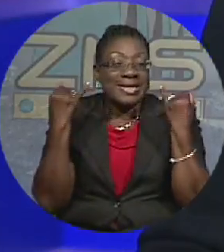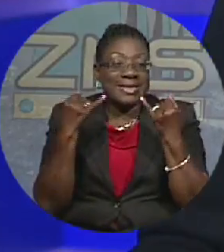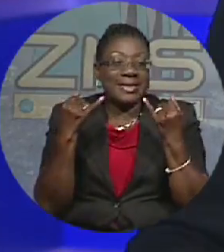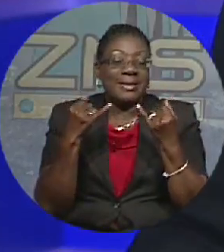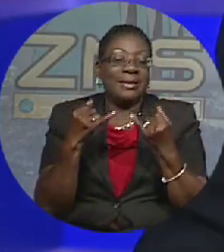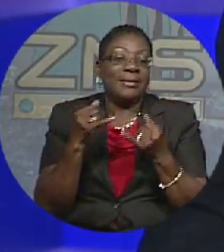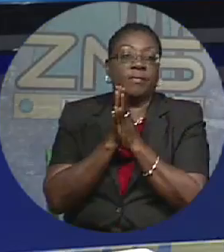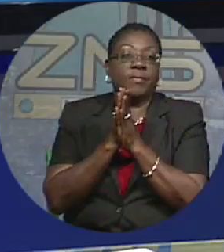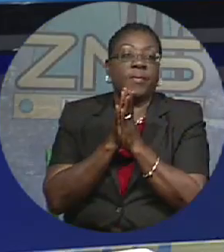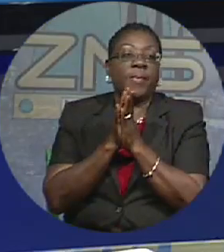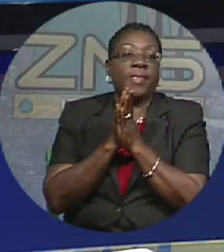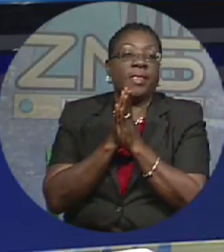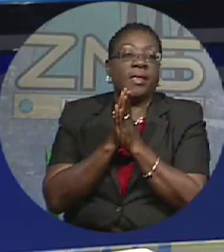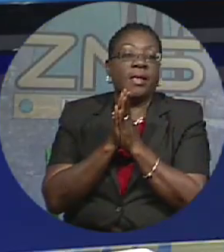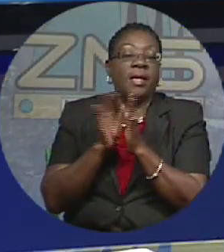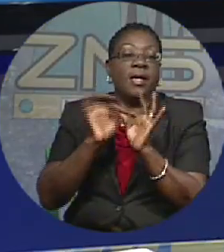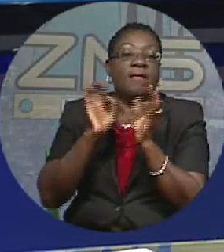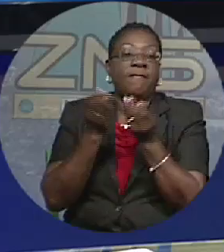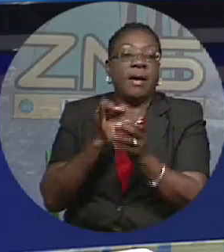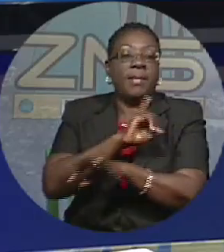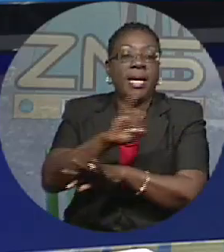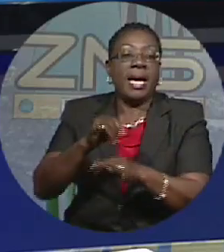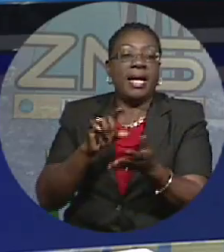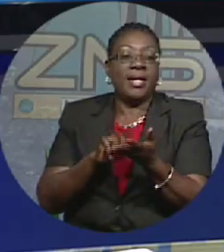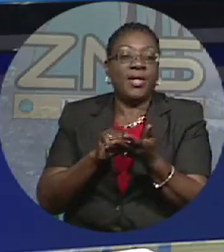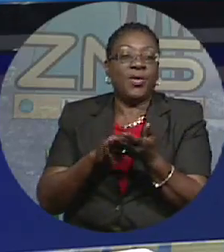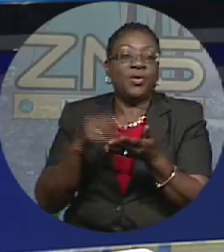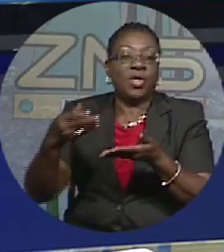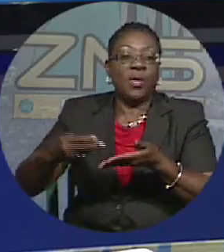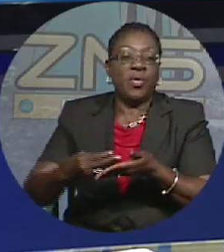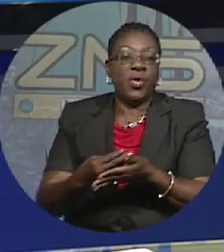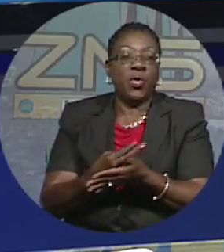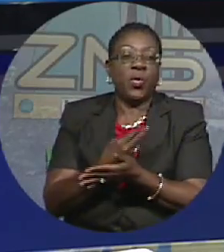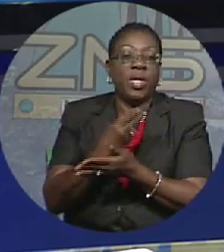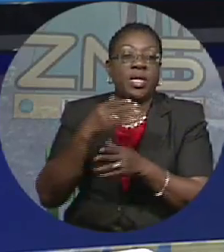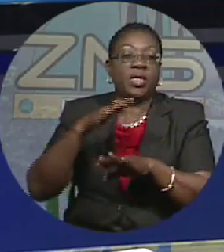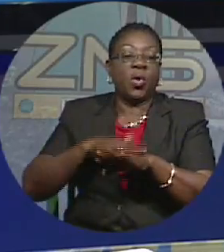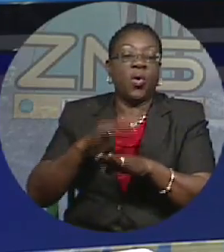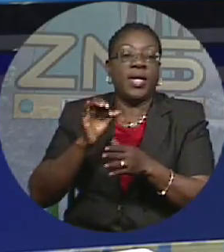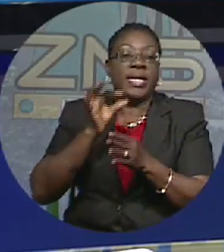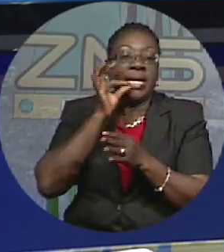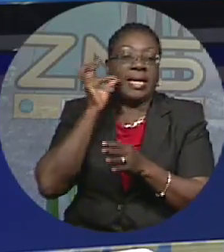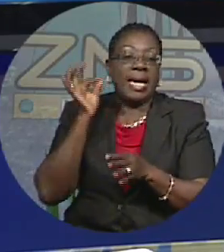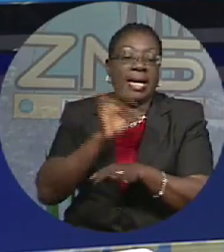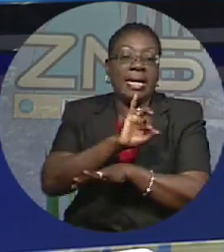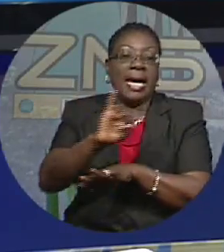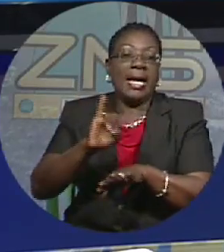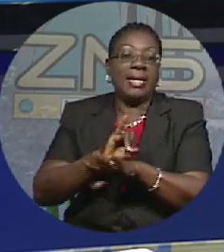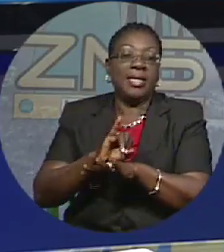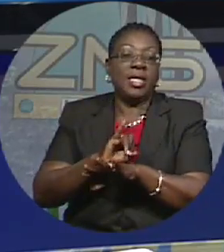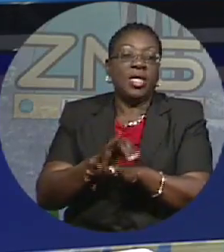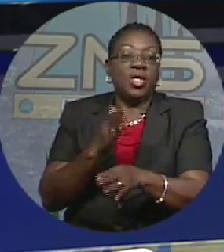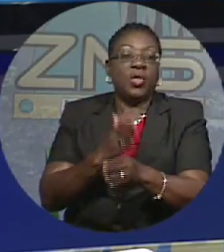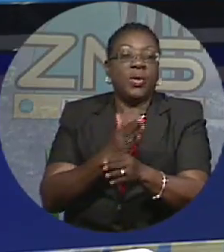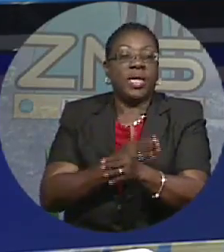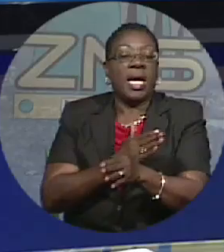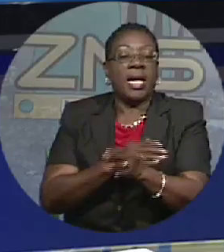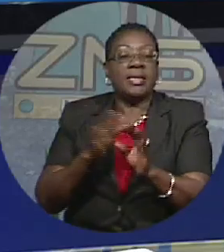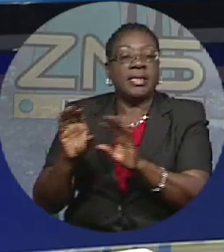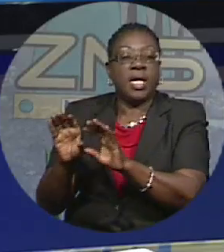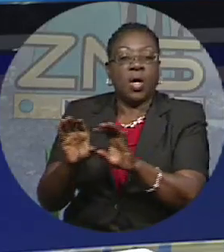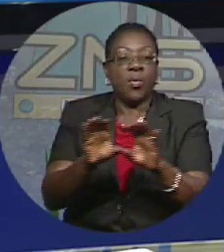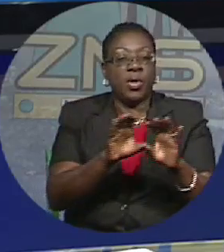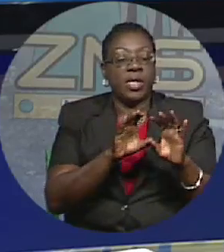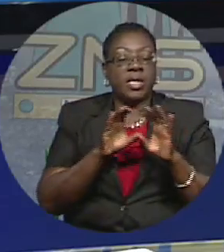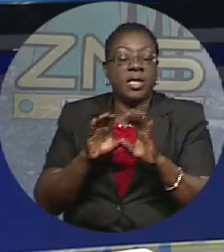was never found. In Family Island news, urban renewal executives calling on Cat Islanders to partner with them in order to enhance their community.